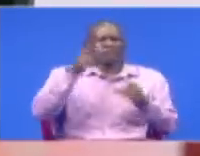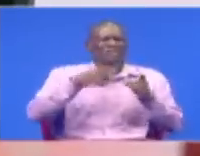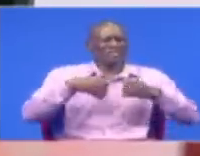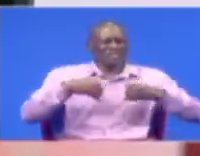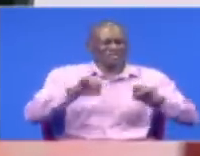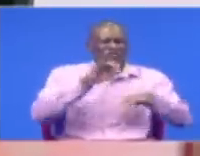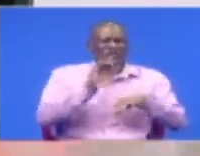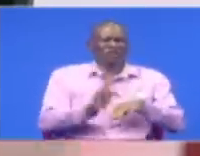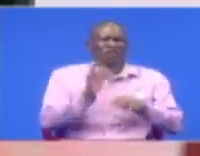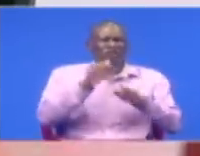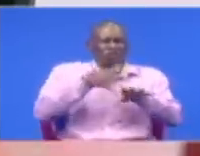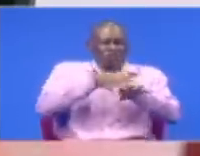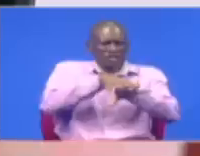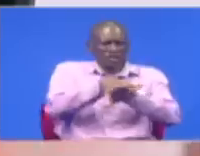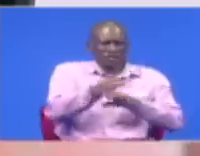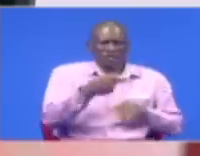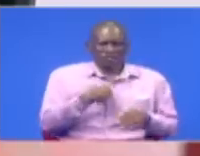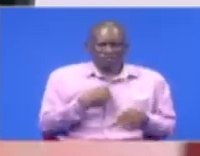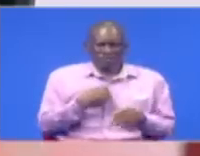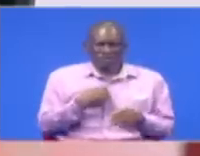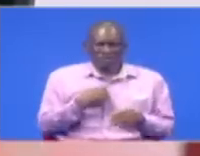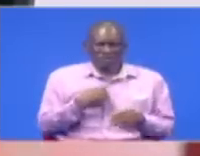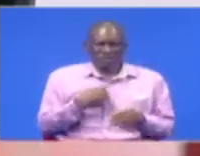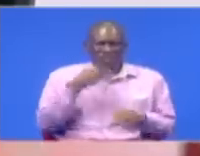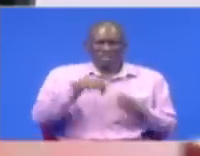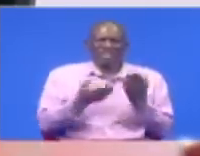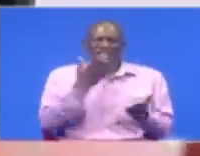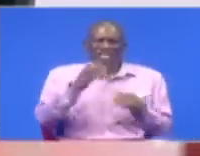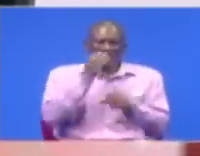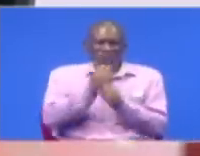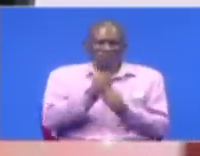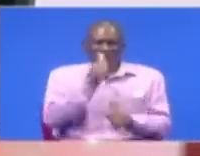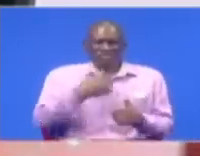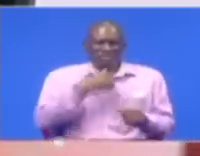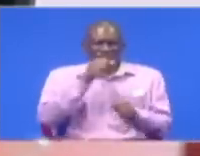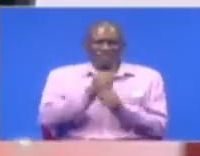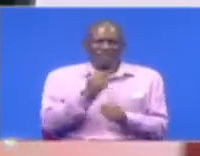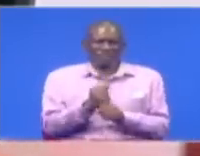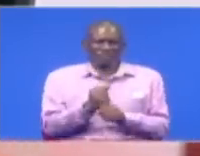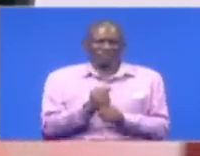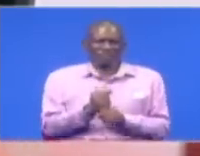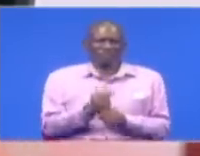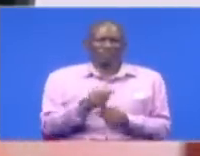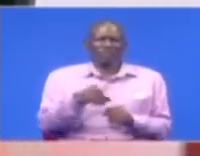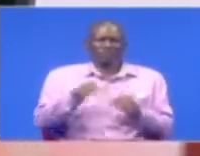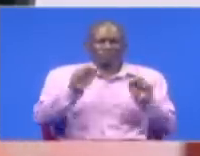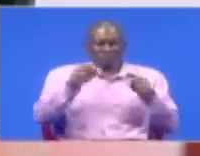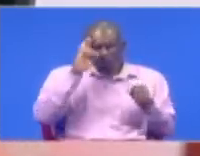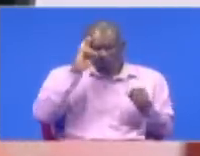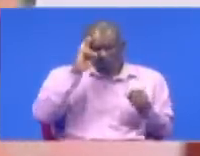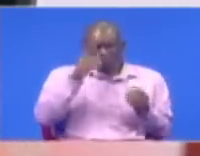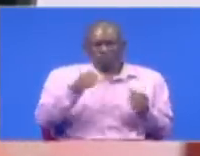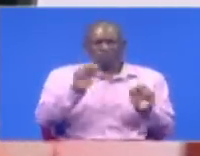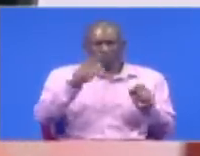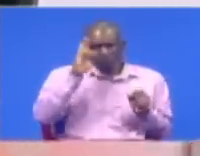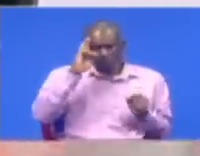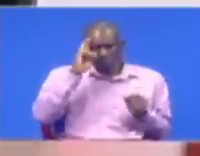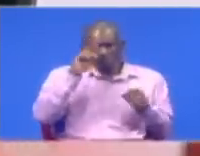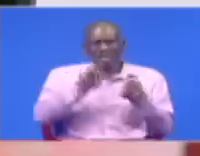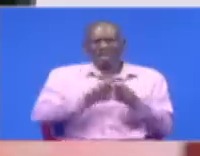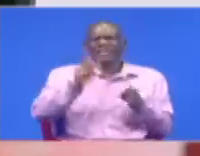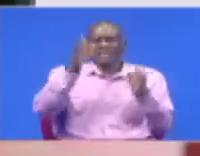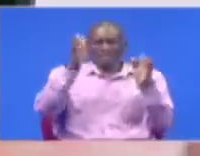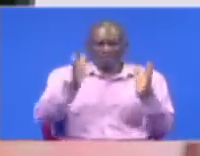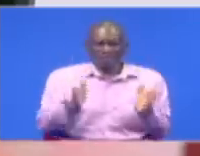interfere or influence me in any work that I have done. You'd remember, my lord, as a